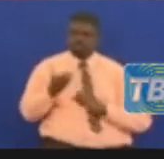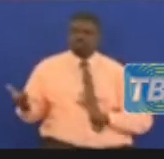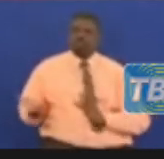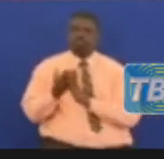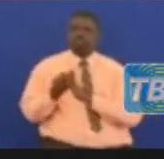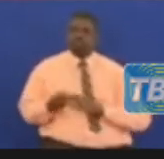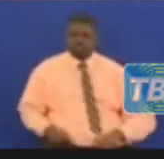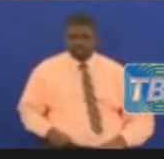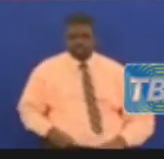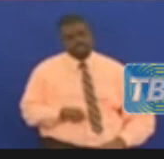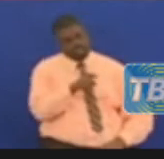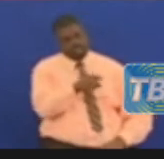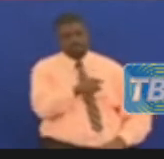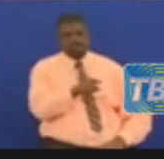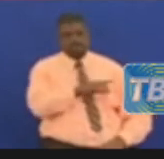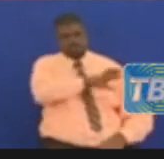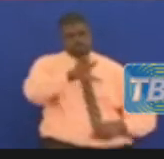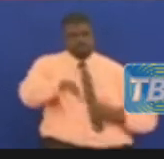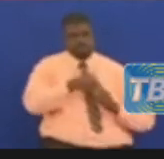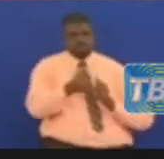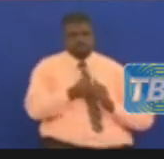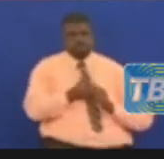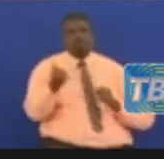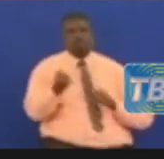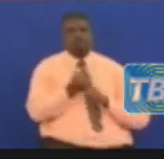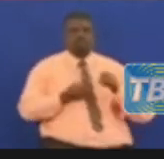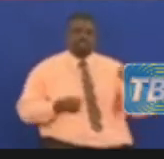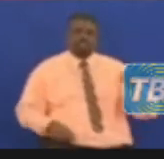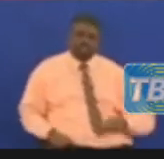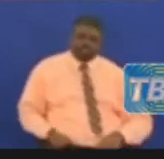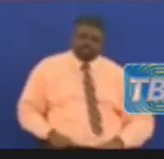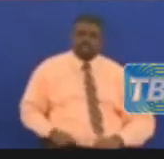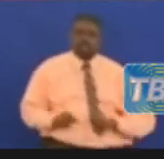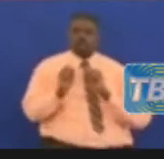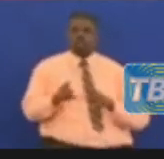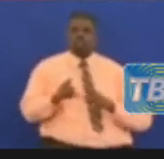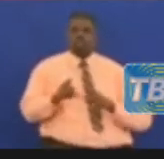together, those are the things which we did. Okay, thank you so much.